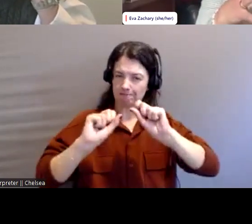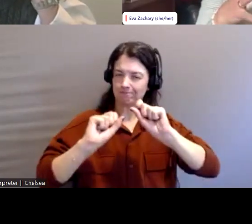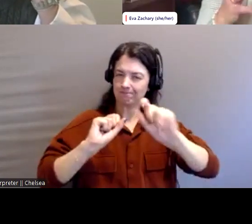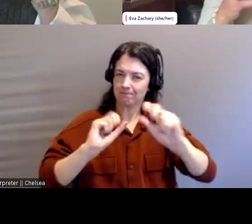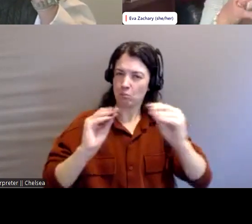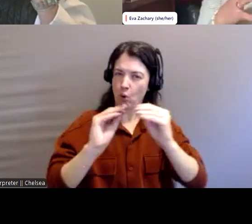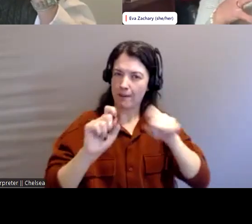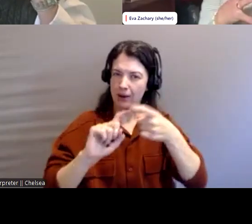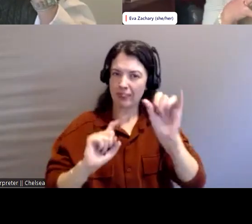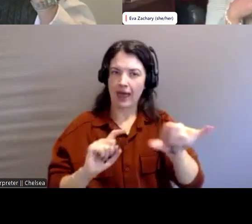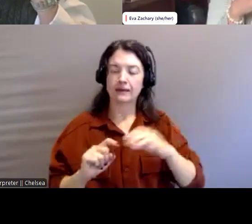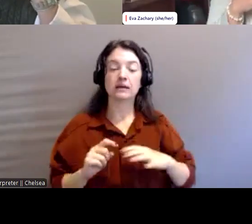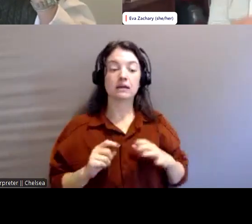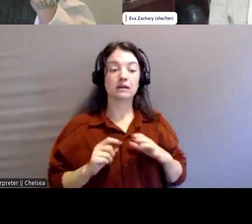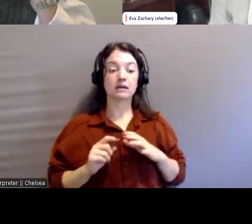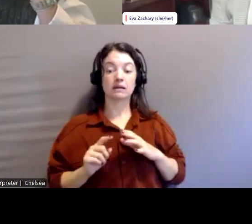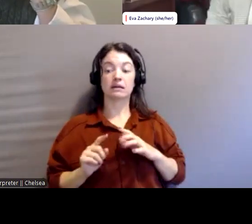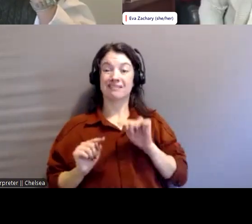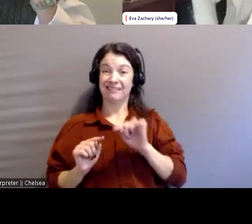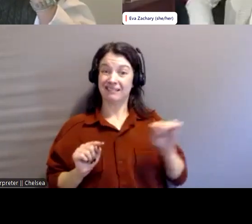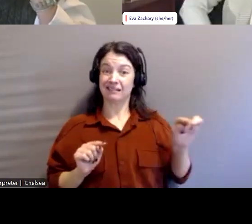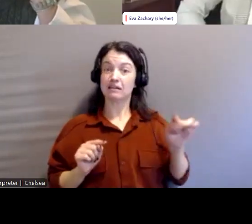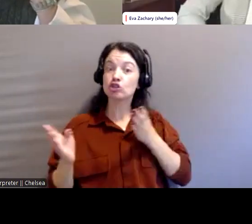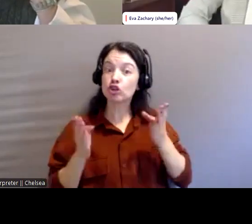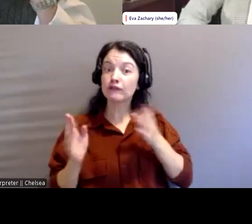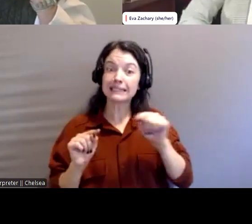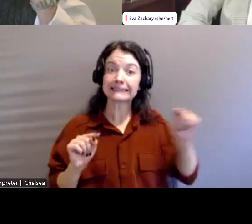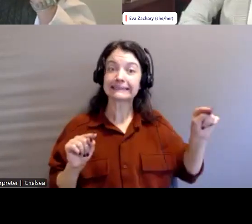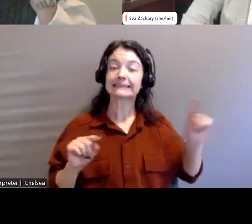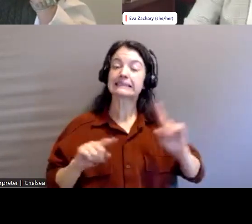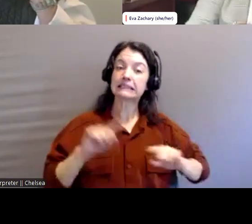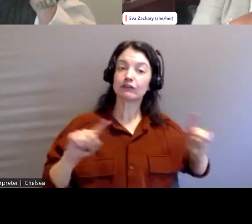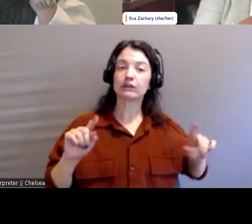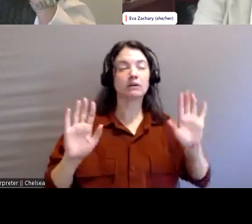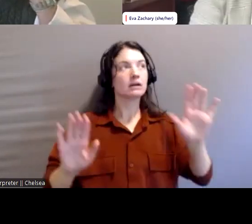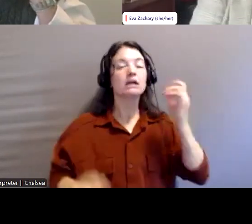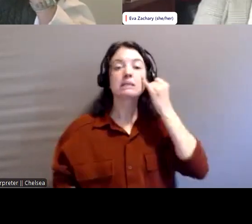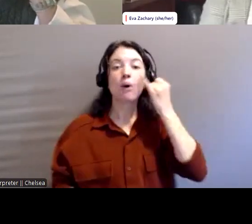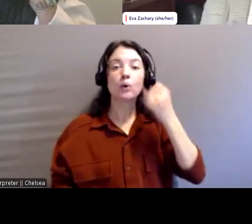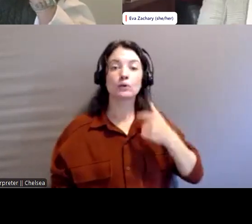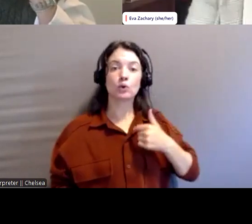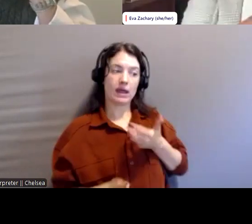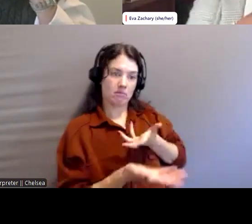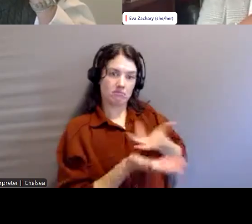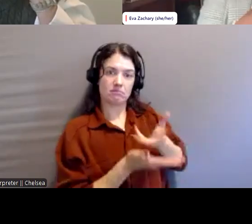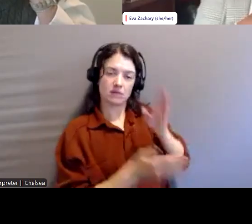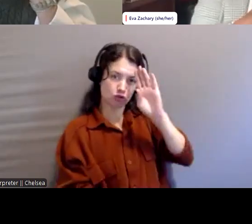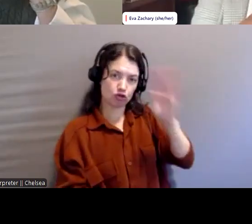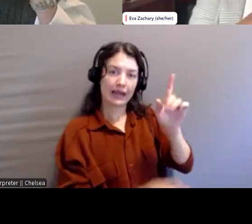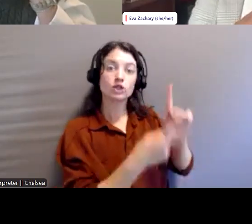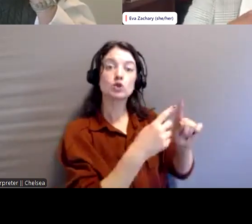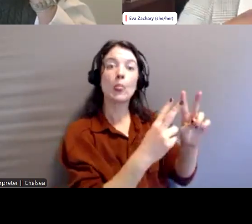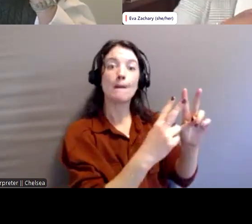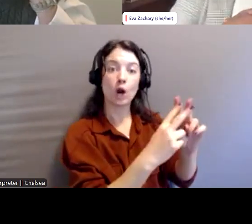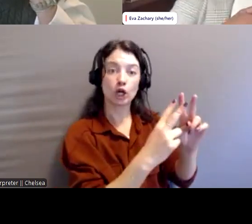cross-sector, especially, I'll backtrack here. If we're talking directly to the partner of someone who has mental health